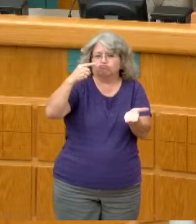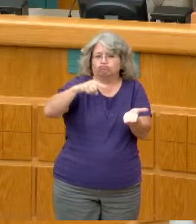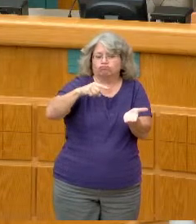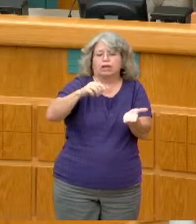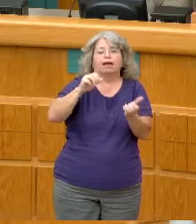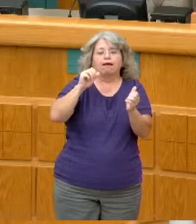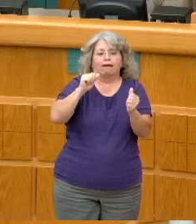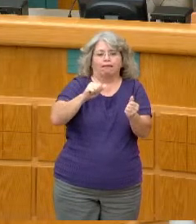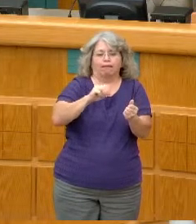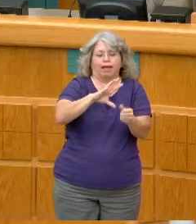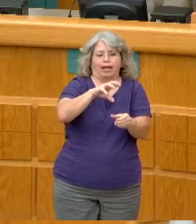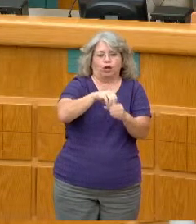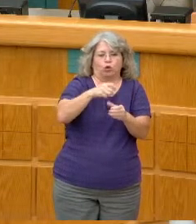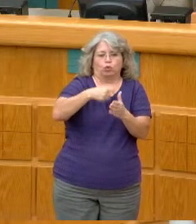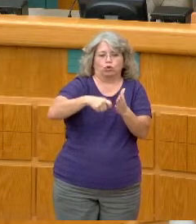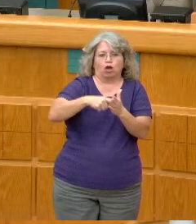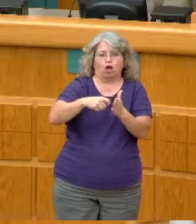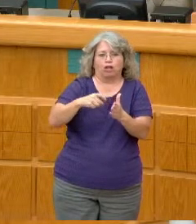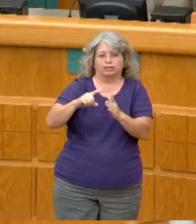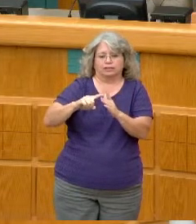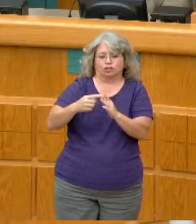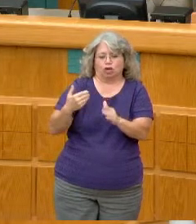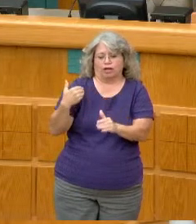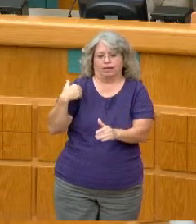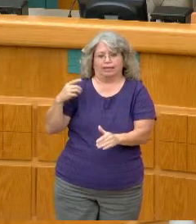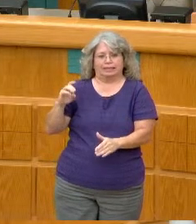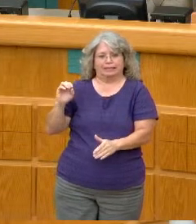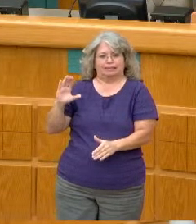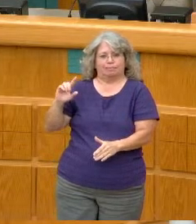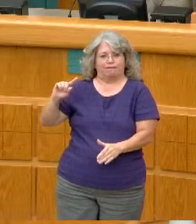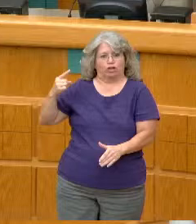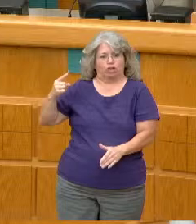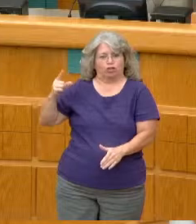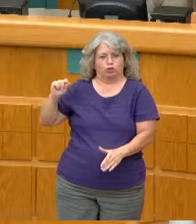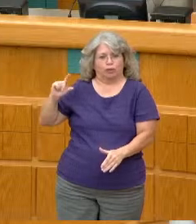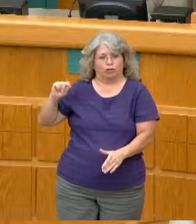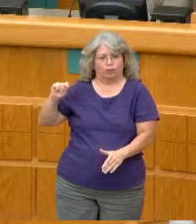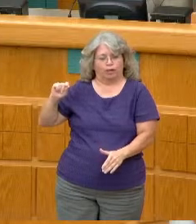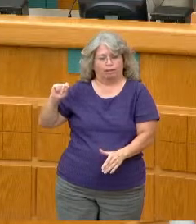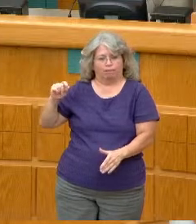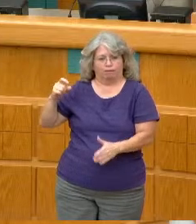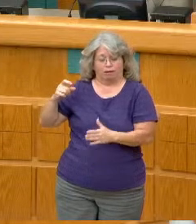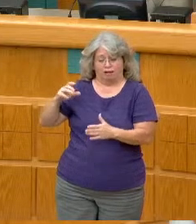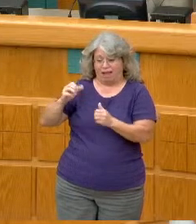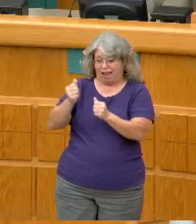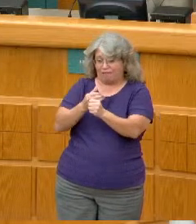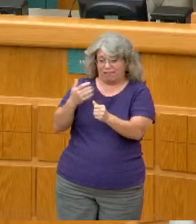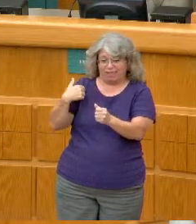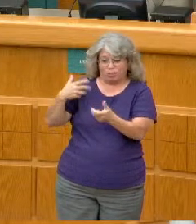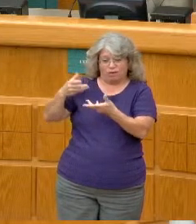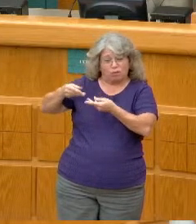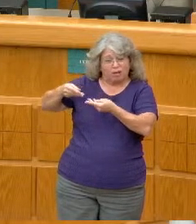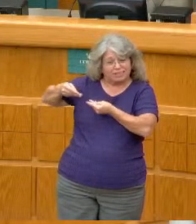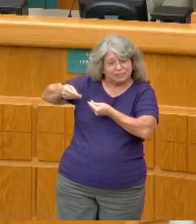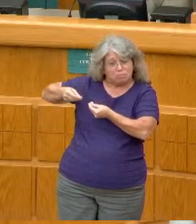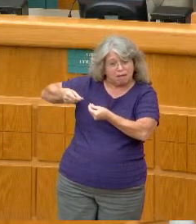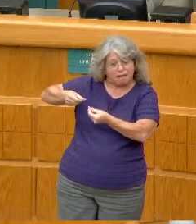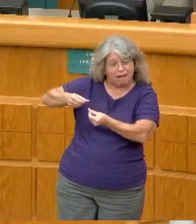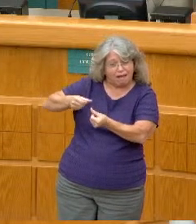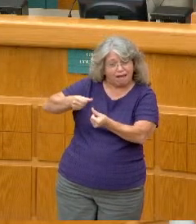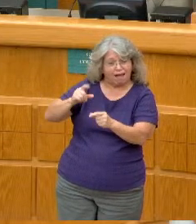needs. Okay, better news is that under the terms of this grant, these funds can be used to pay for costs that we've